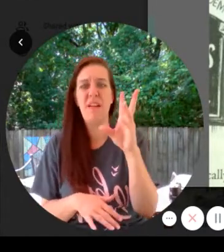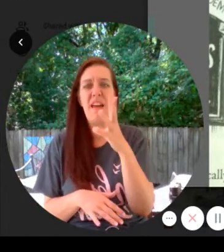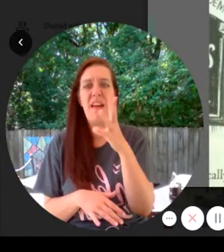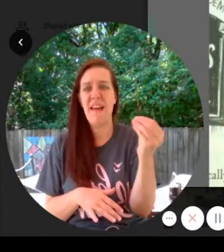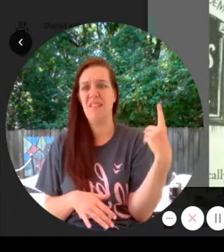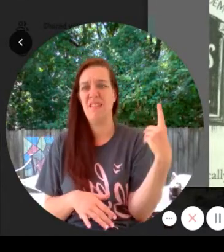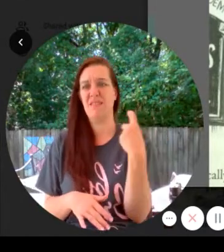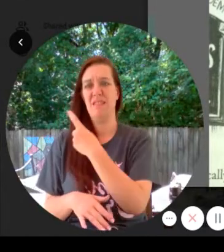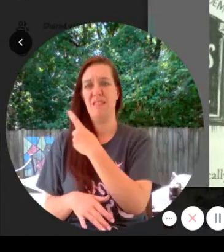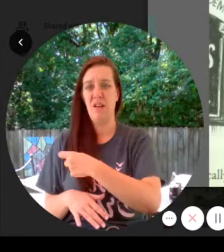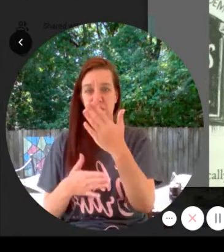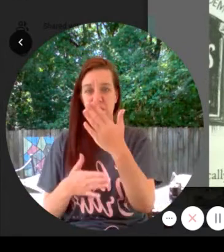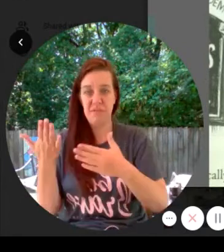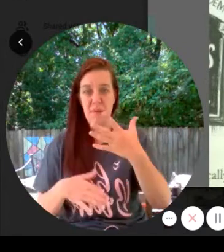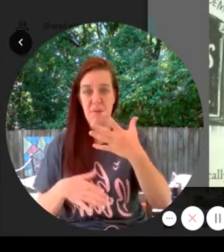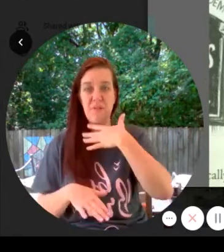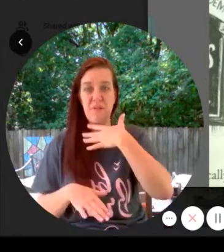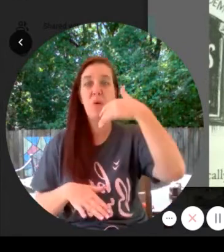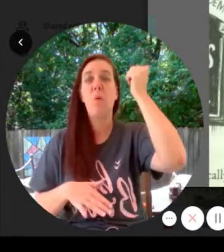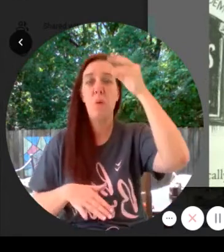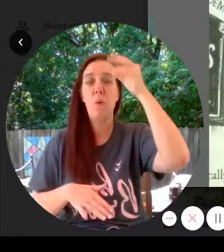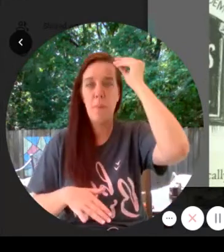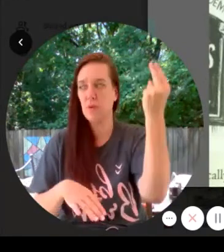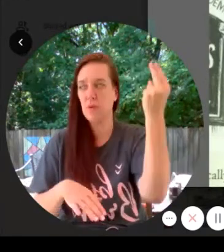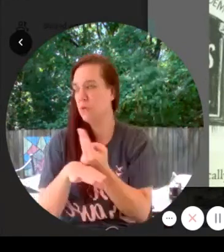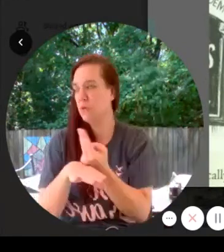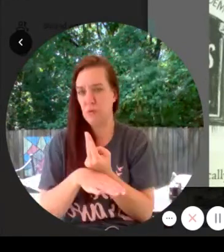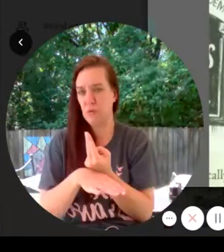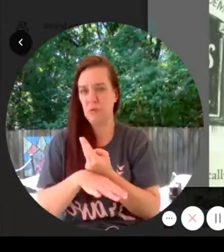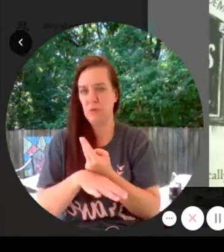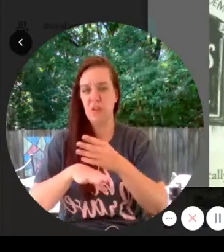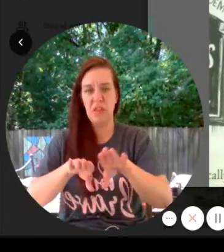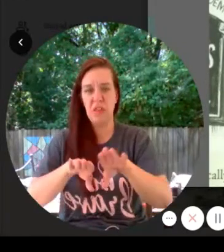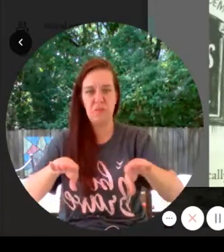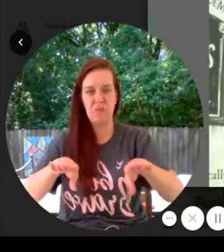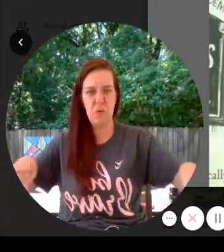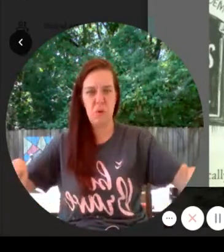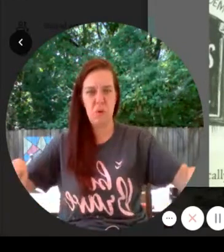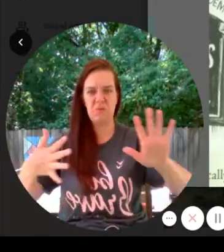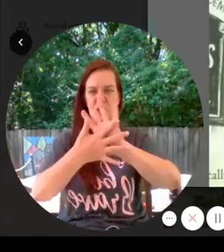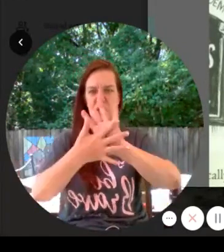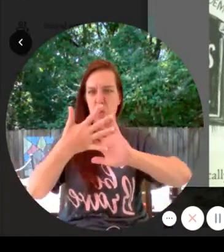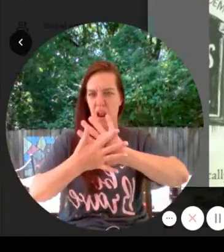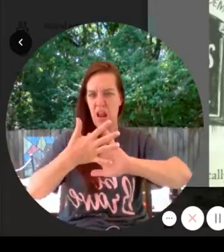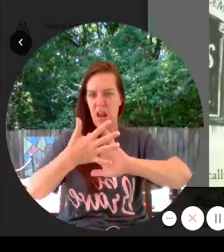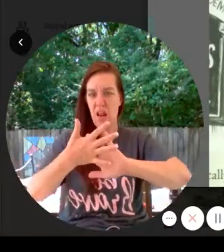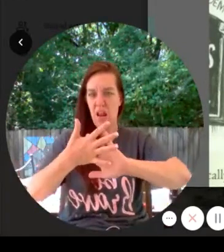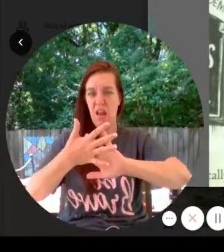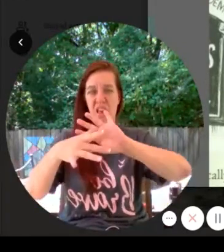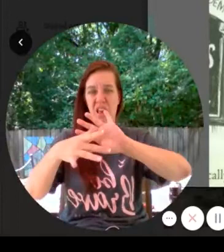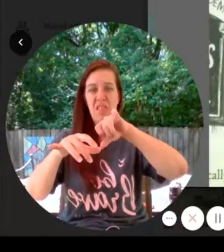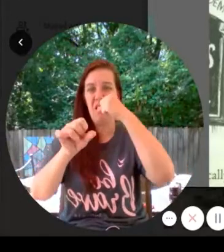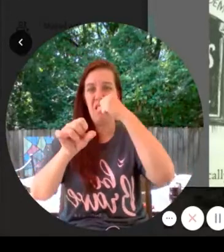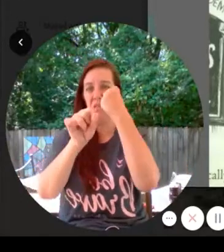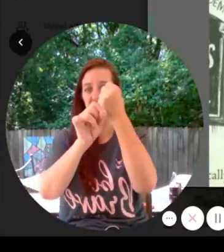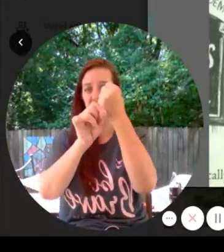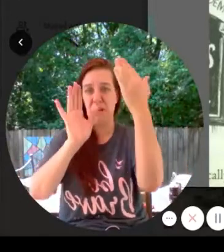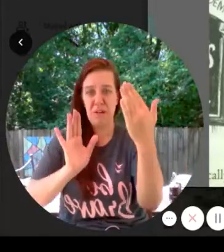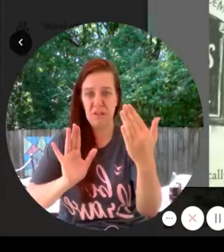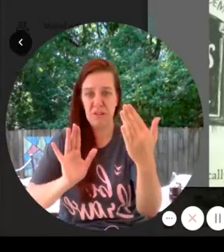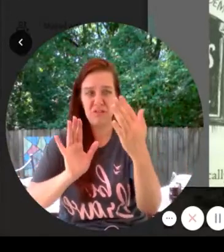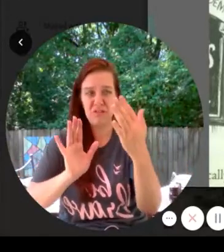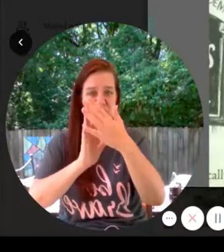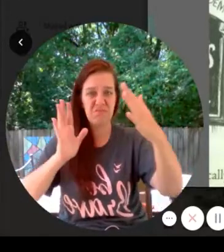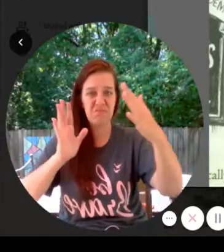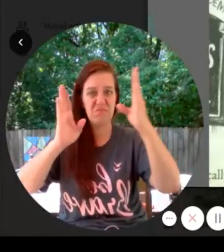used. The floor was gray. The lockers were gray. The lights